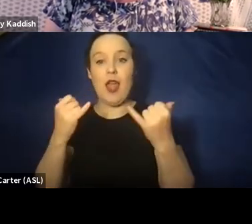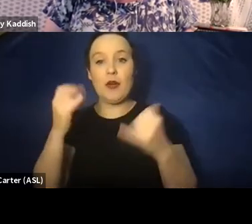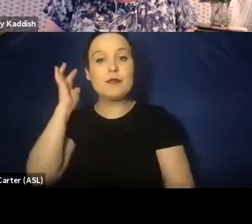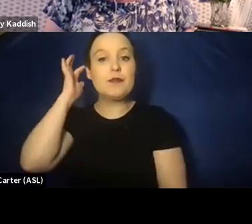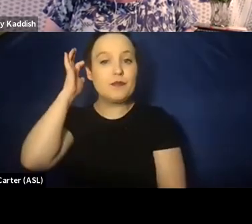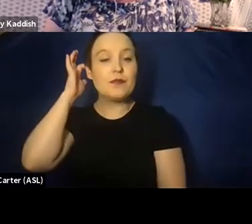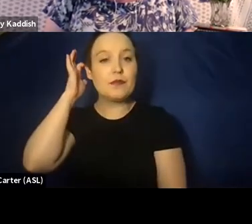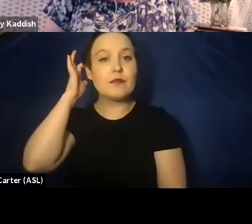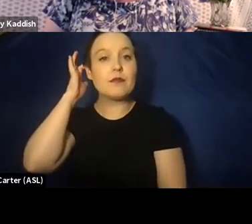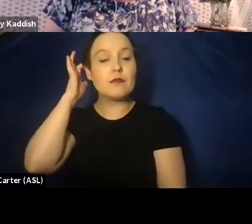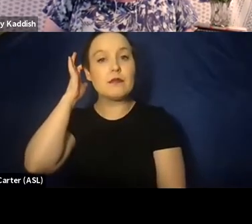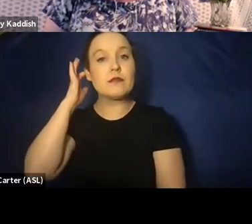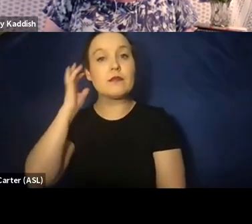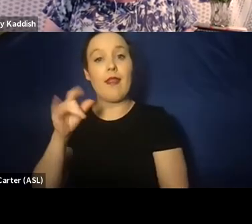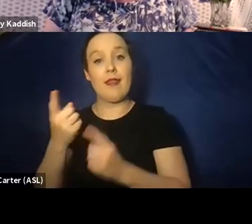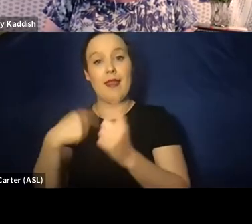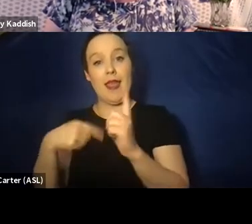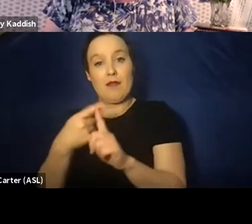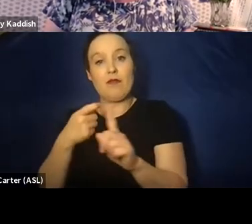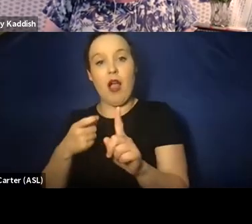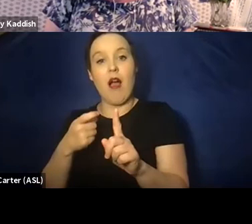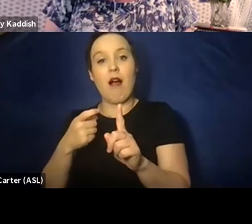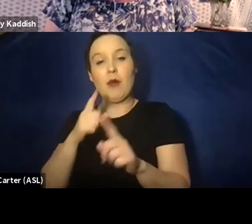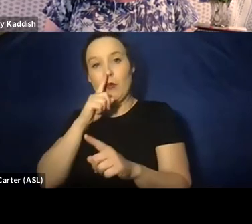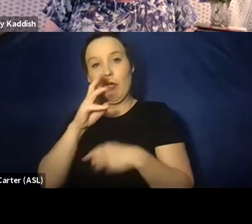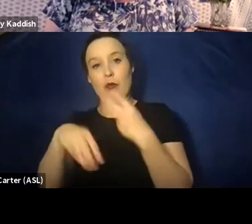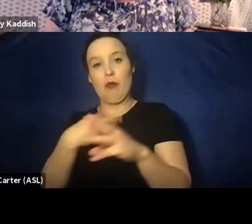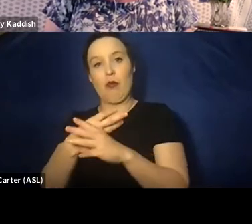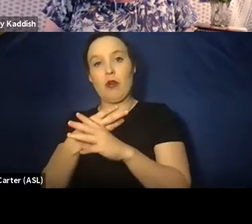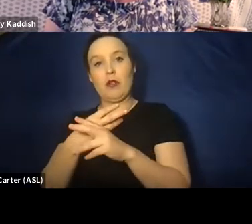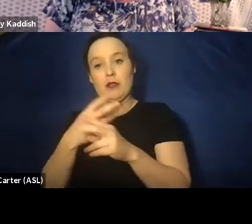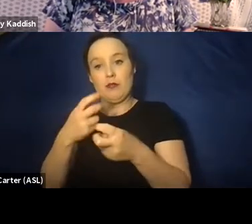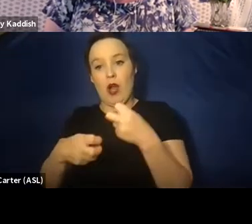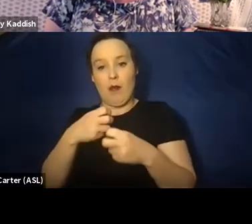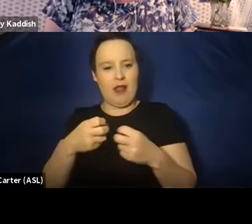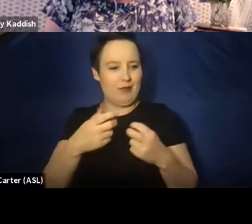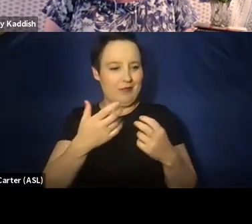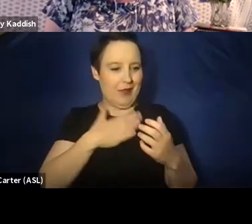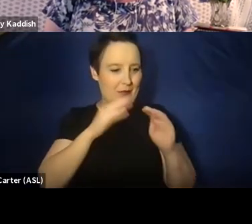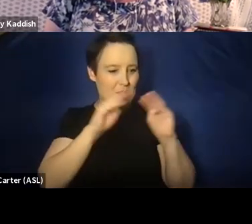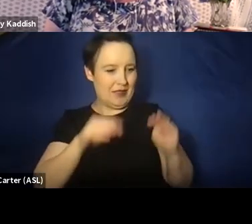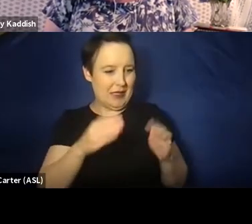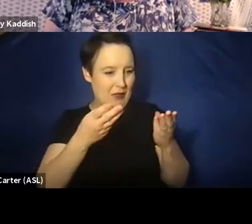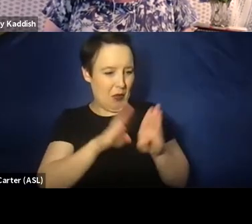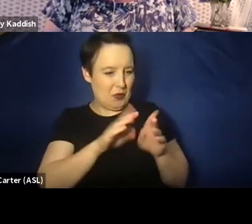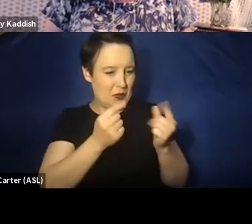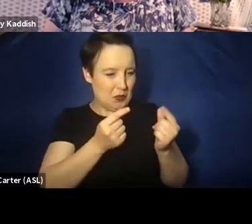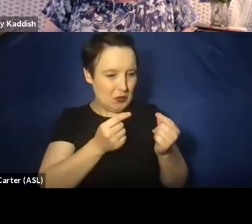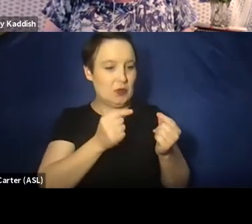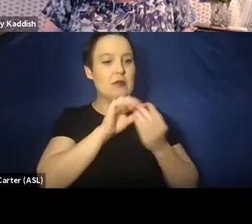So it actually grew from this practical problem of what to do with a closed museum to a really